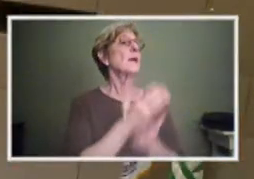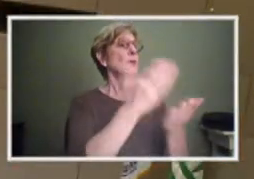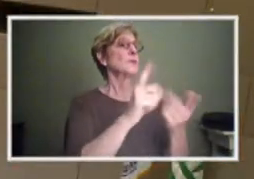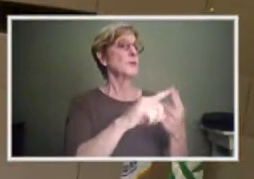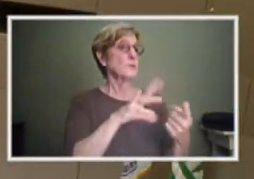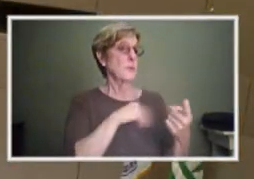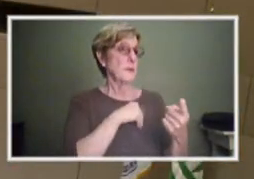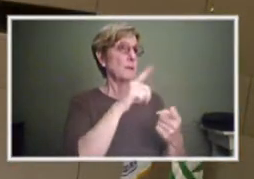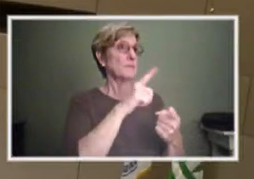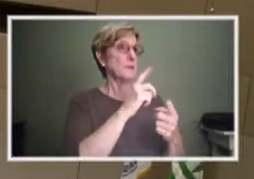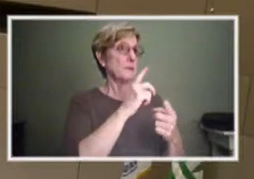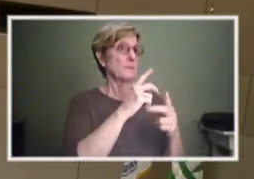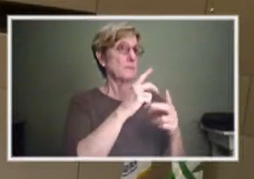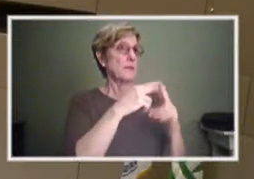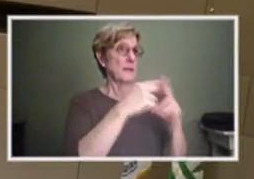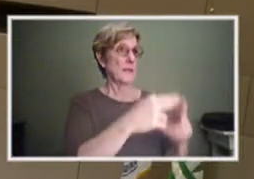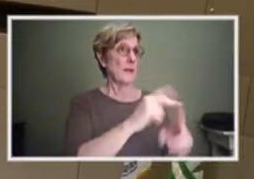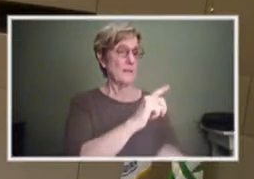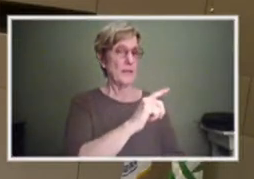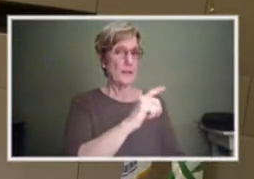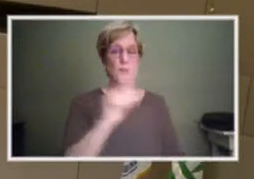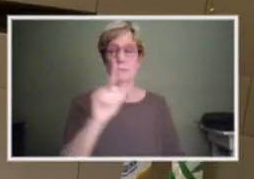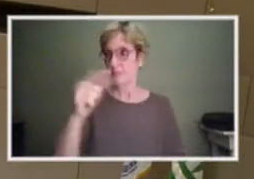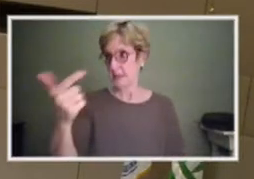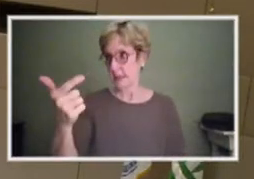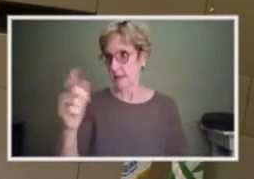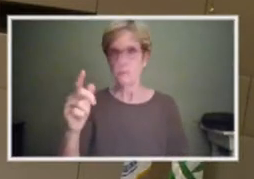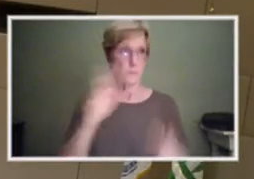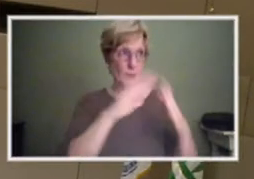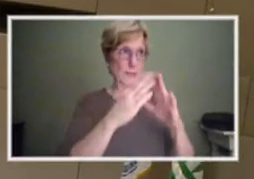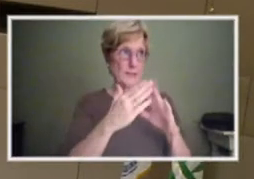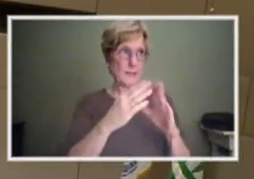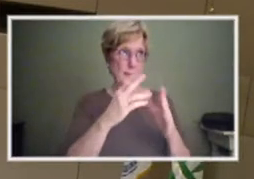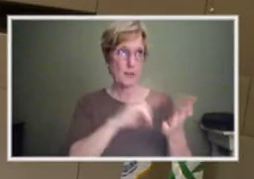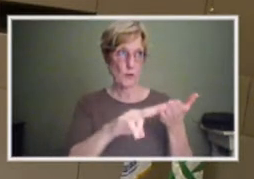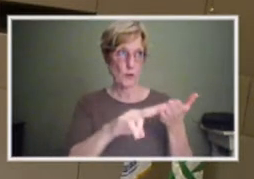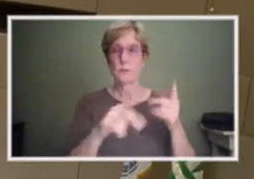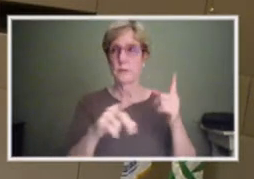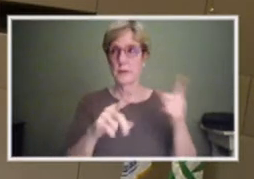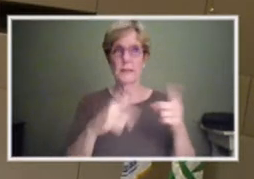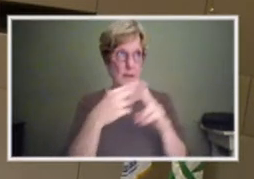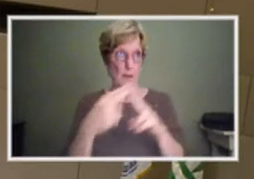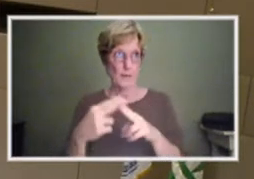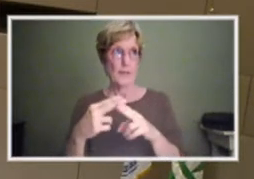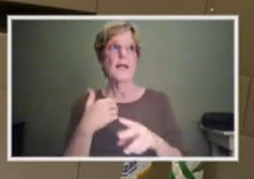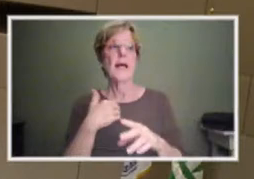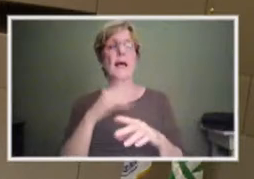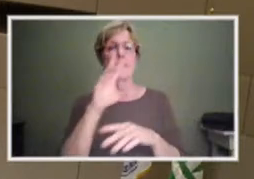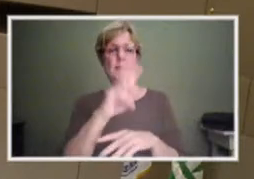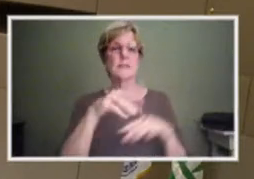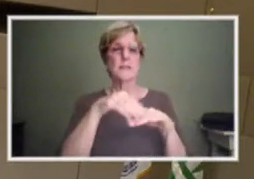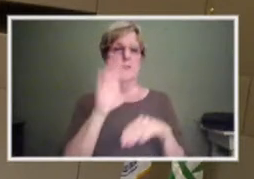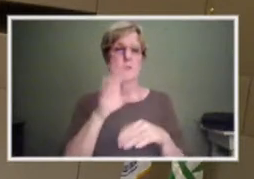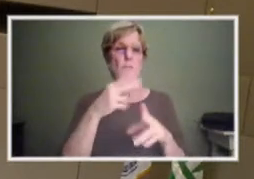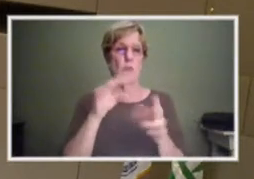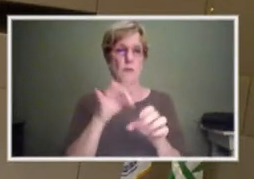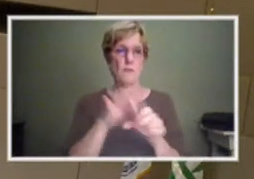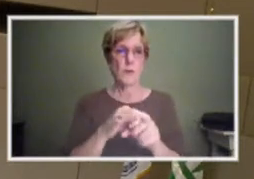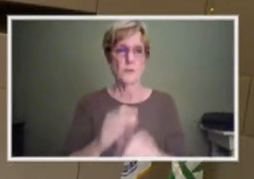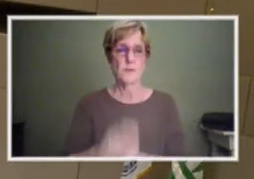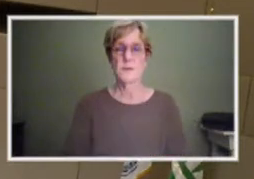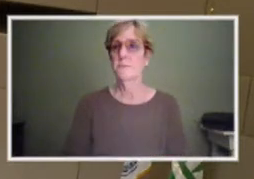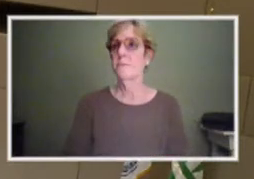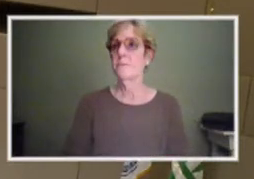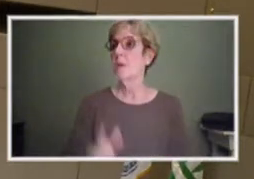or the motion of the city clerk for those nominees receiving 6 or more votes? We have a motion and a